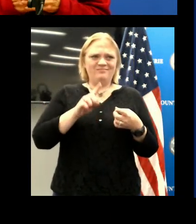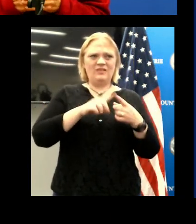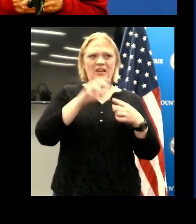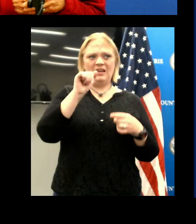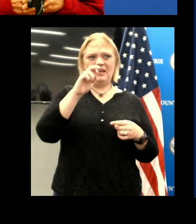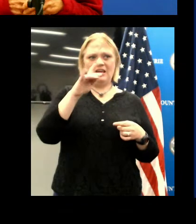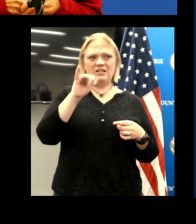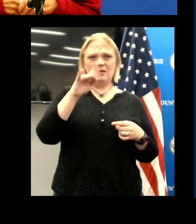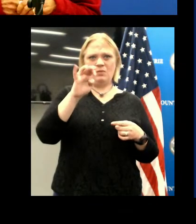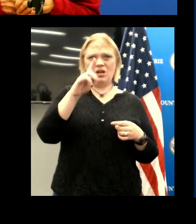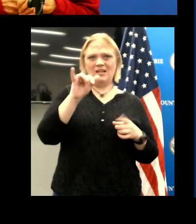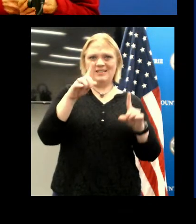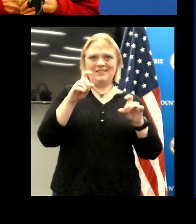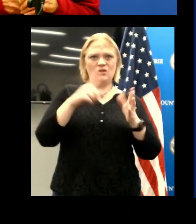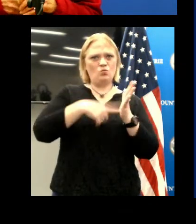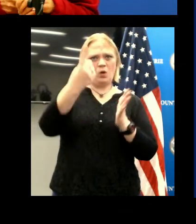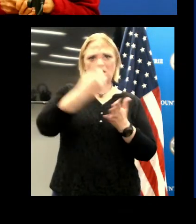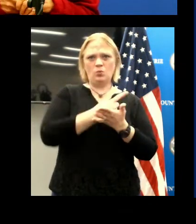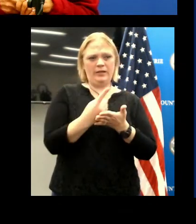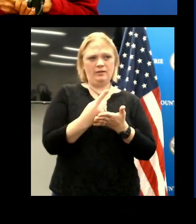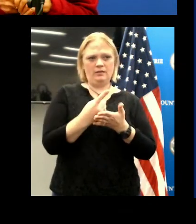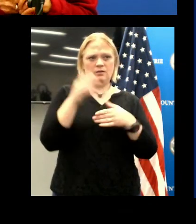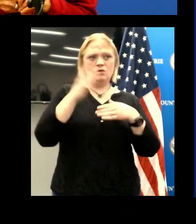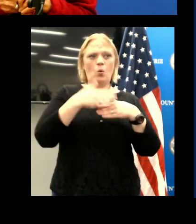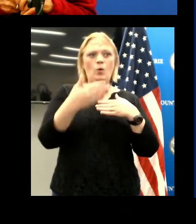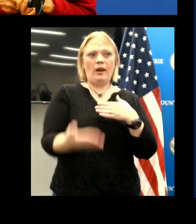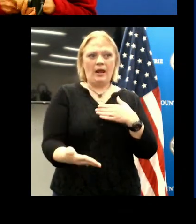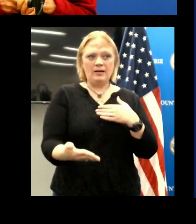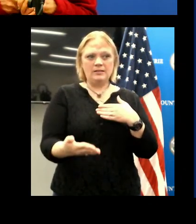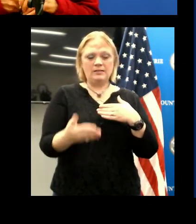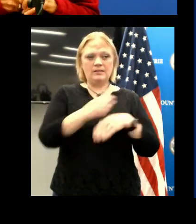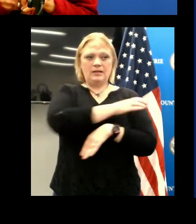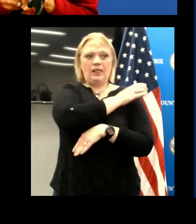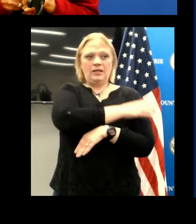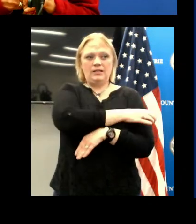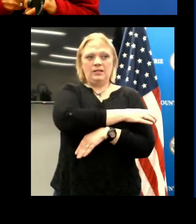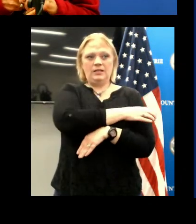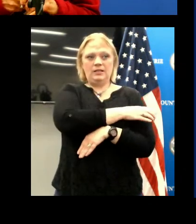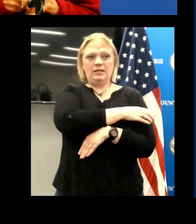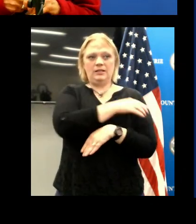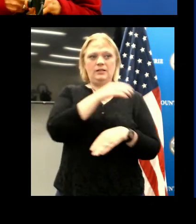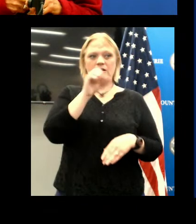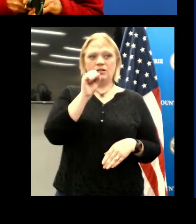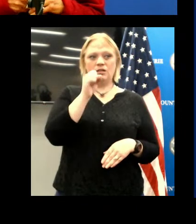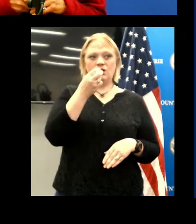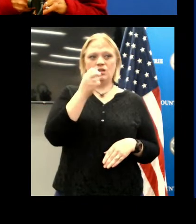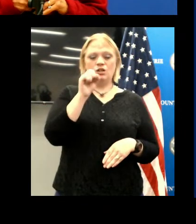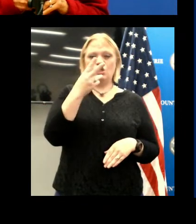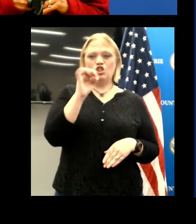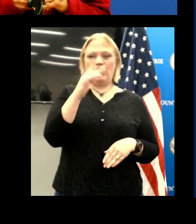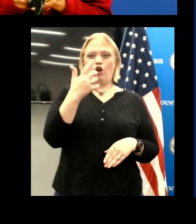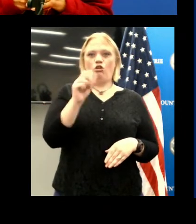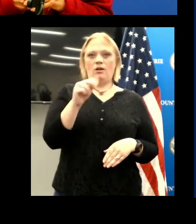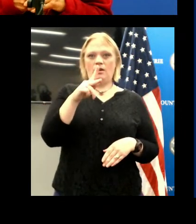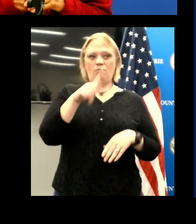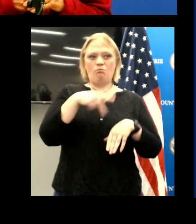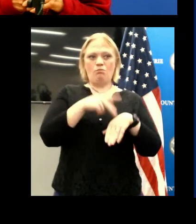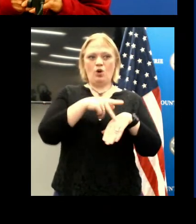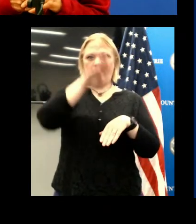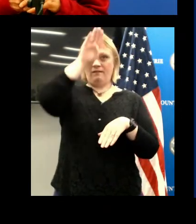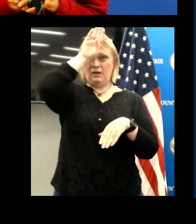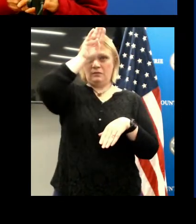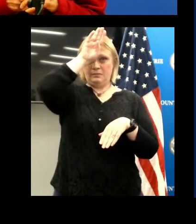week. So our next antibody testing clinic is coming up at the Sheridan Park Fire Department.